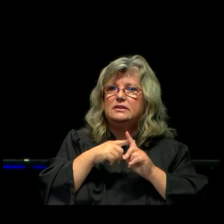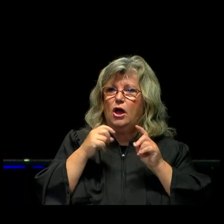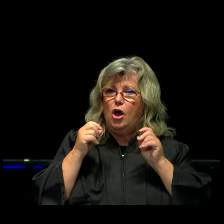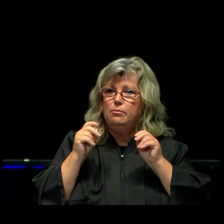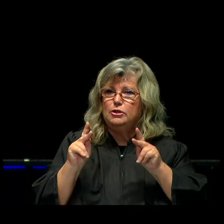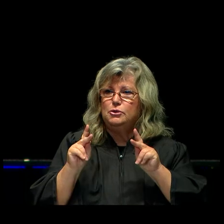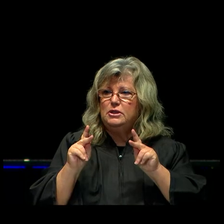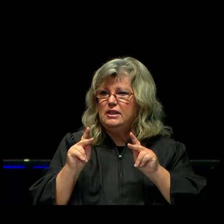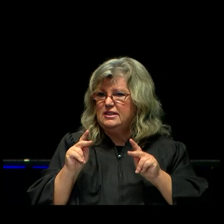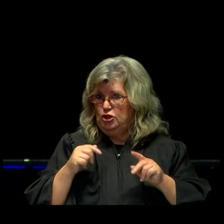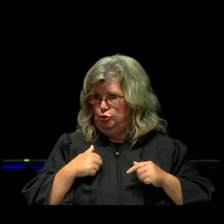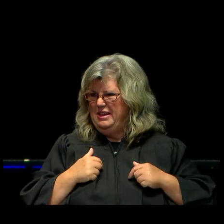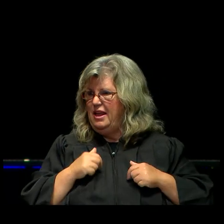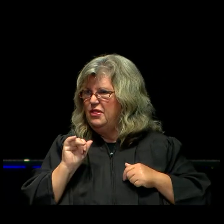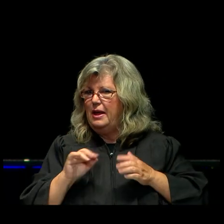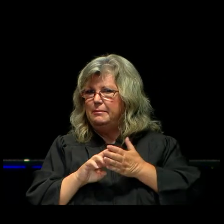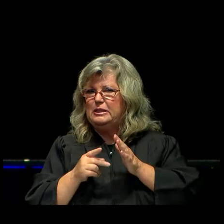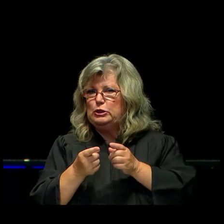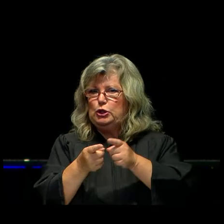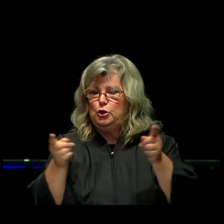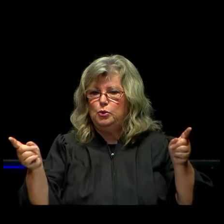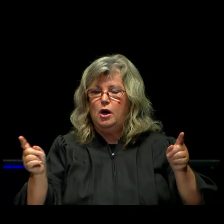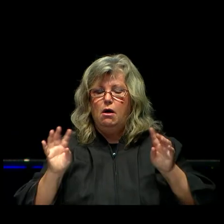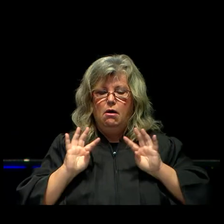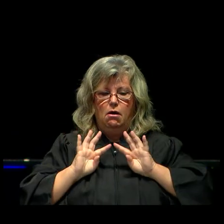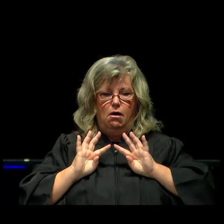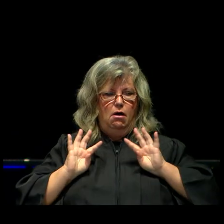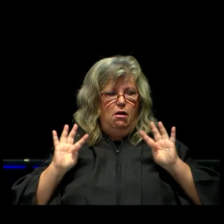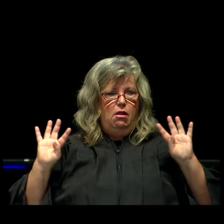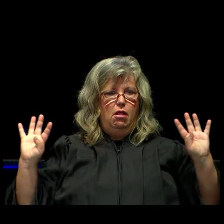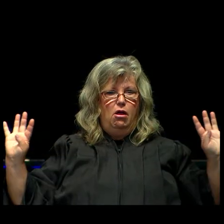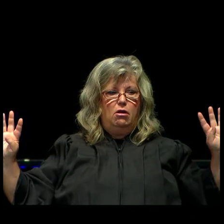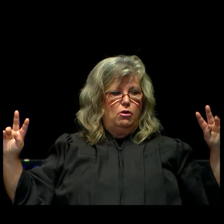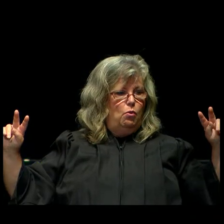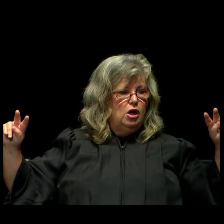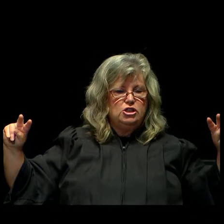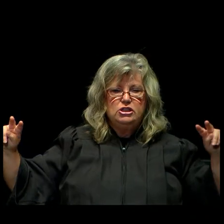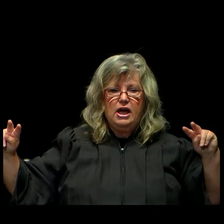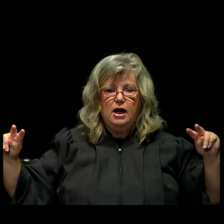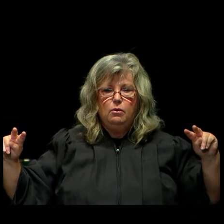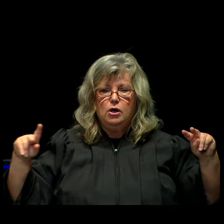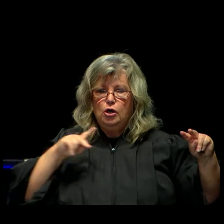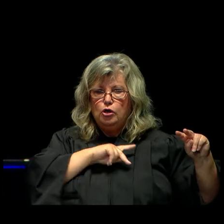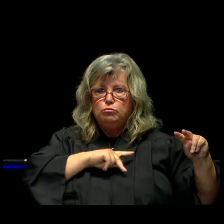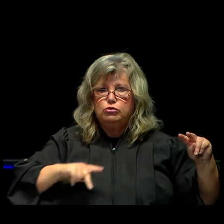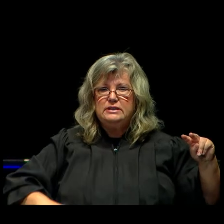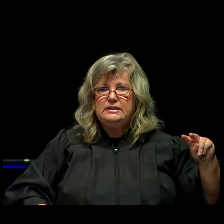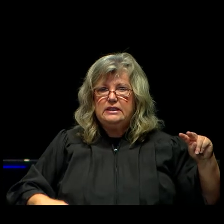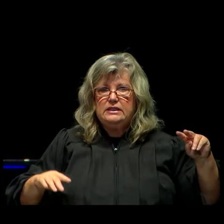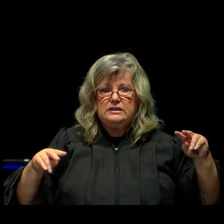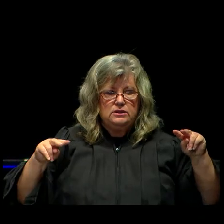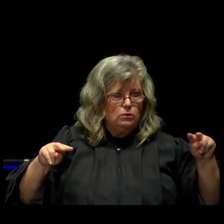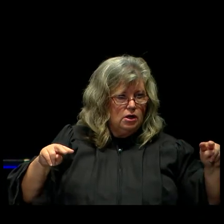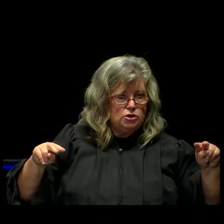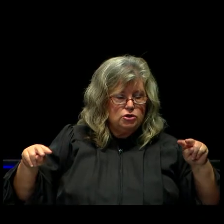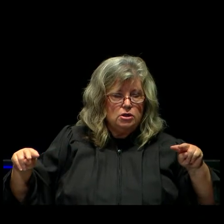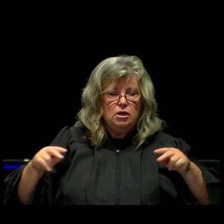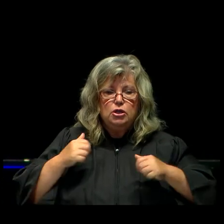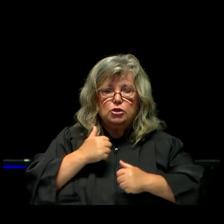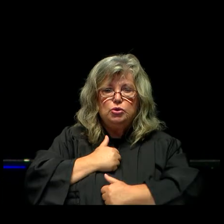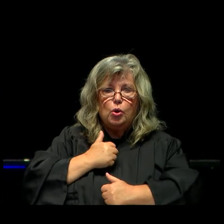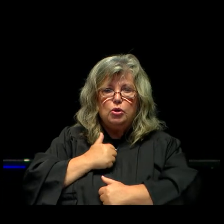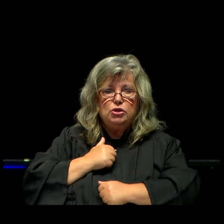you. So it goes all along the watchtower. Princes kept the view. Well, all the soldiers came and